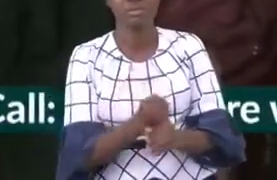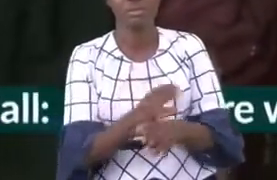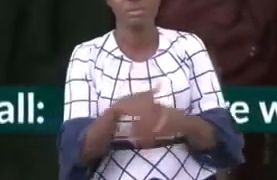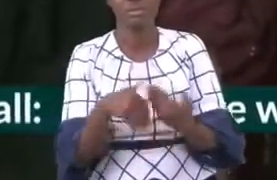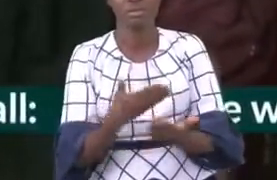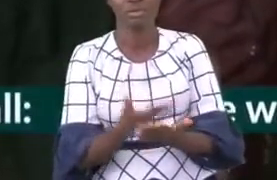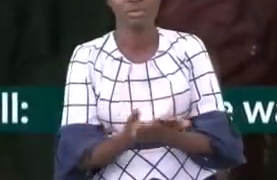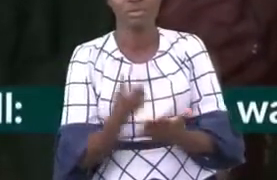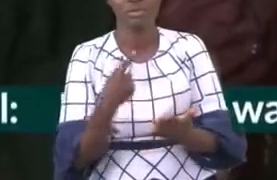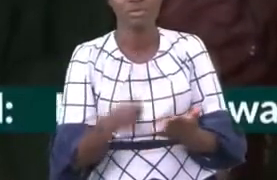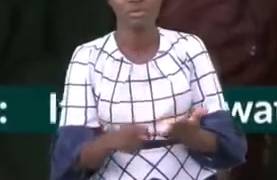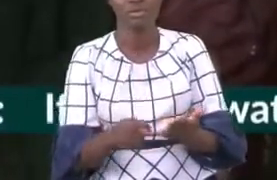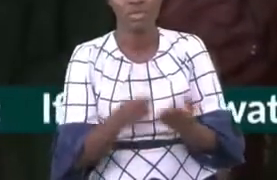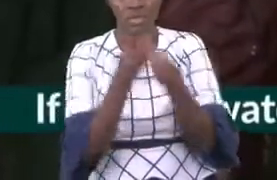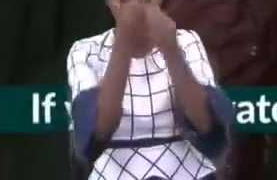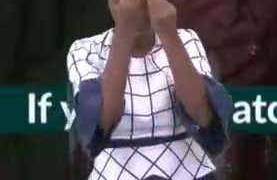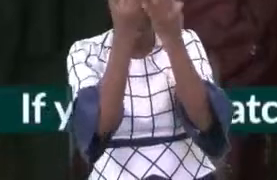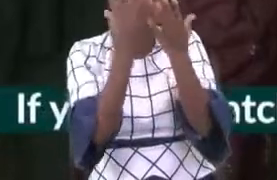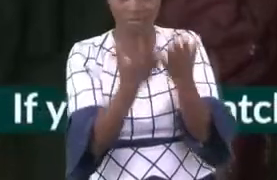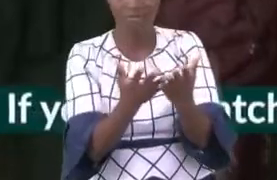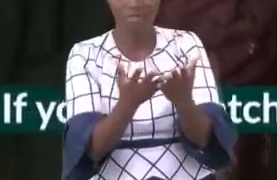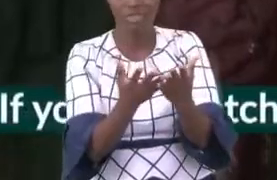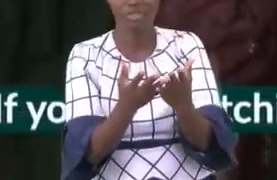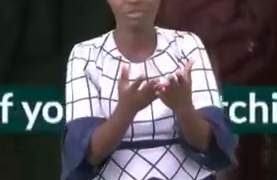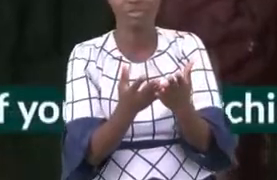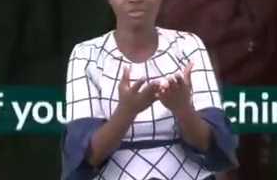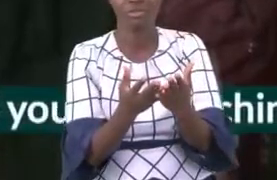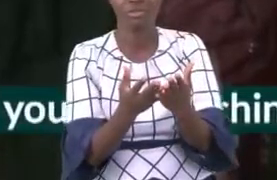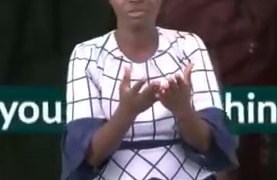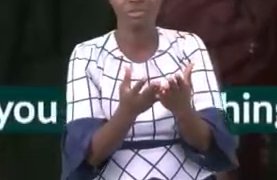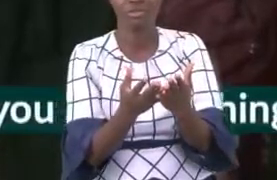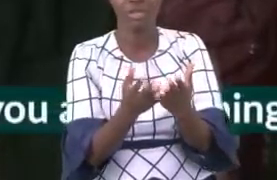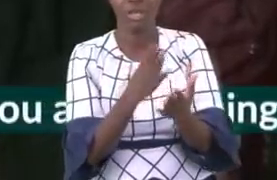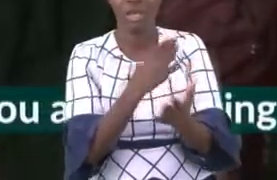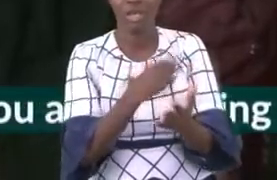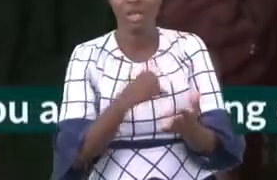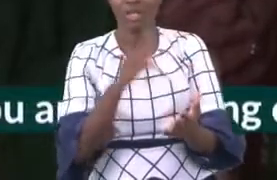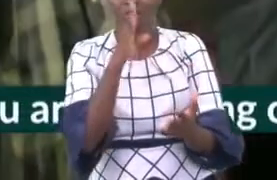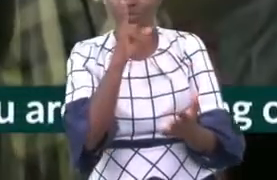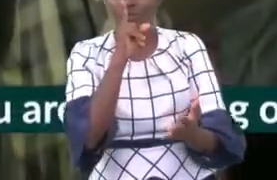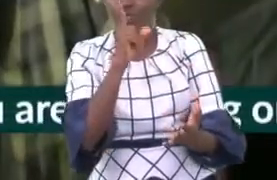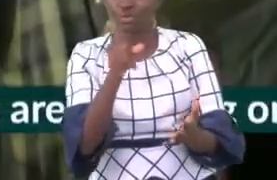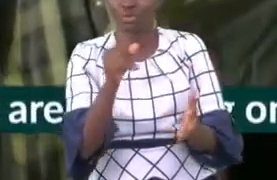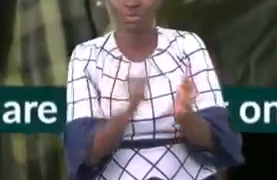Make sure you have all the information captured.